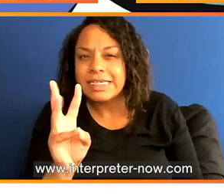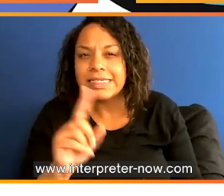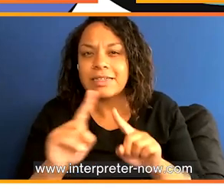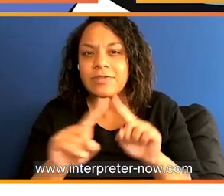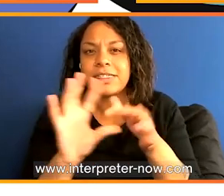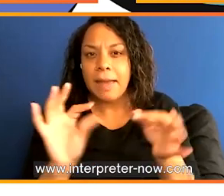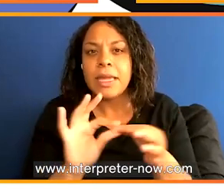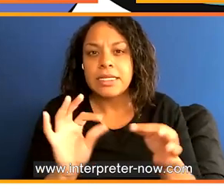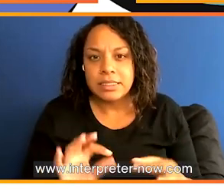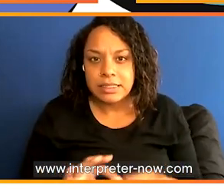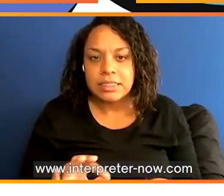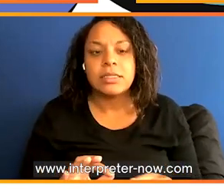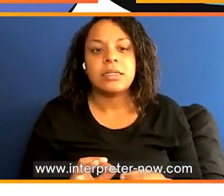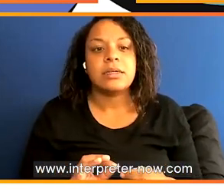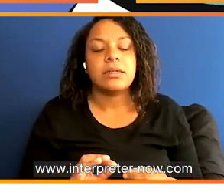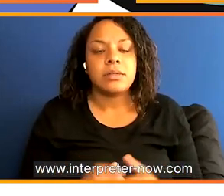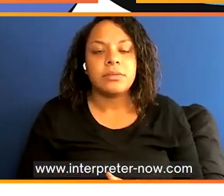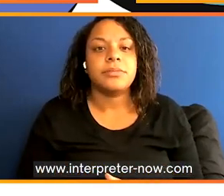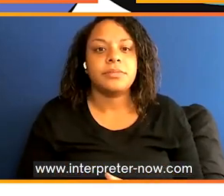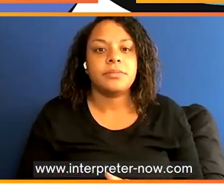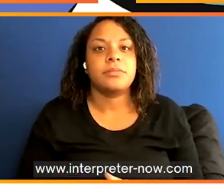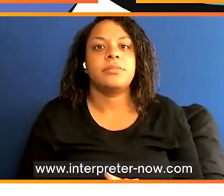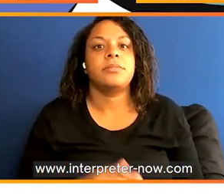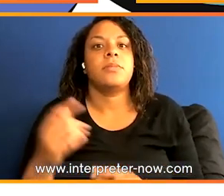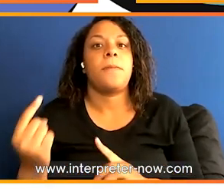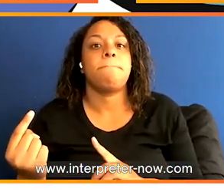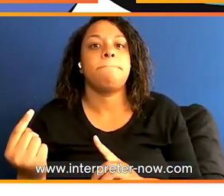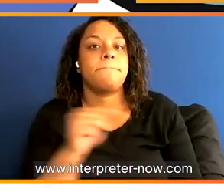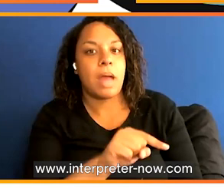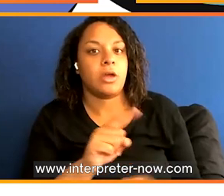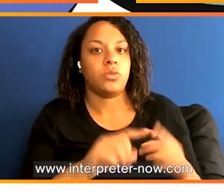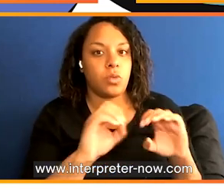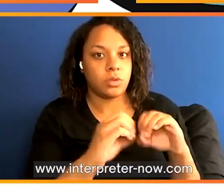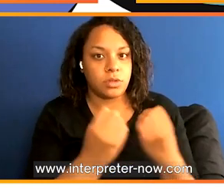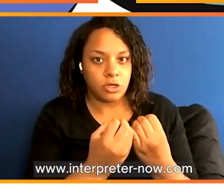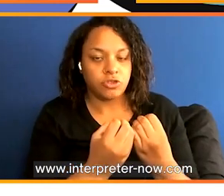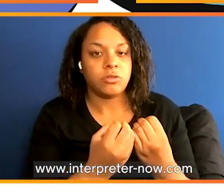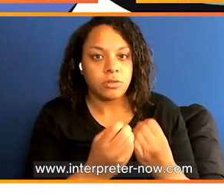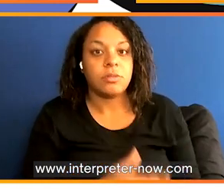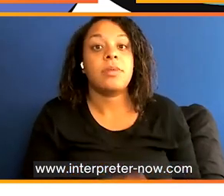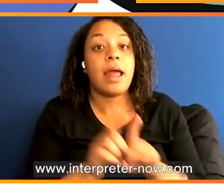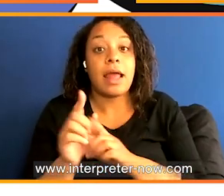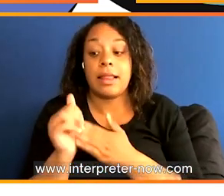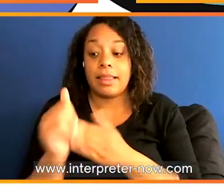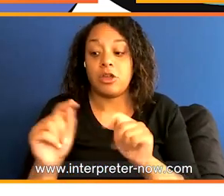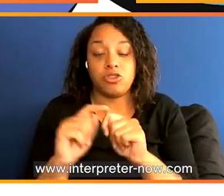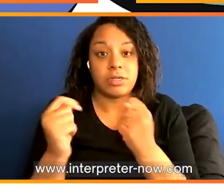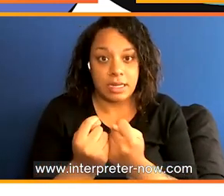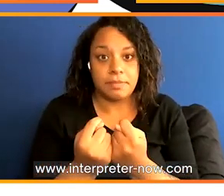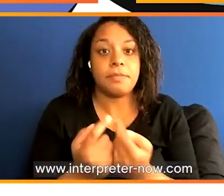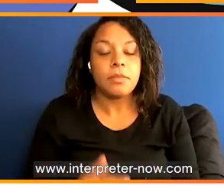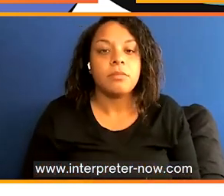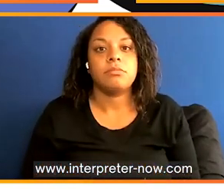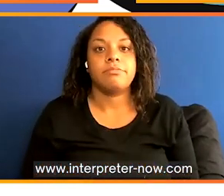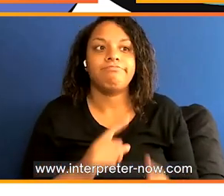like 5 or 6 statements. And then again, going back to the organization and saying, all right, as a leadership